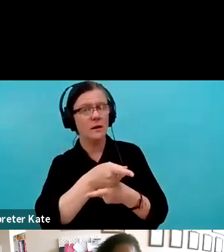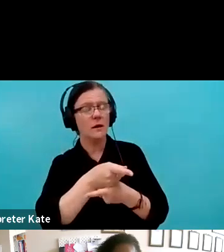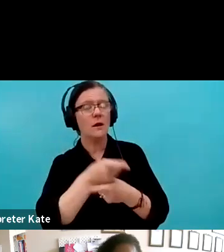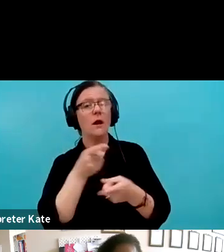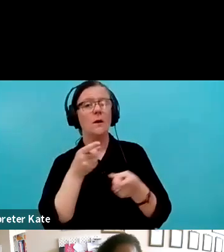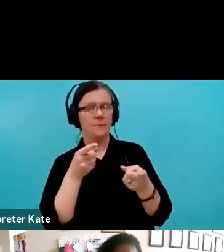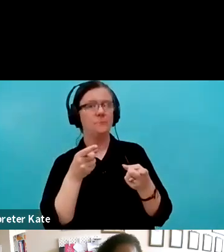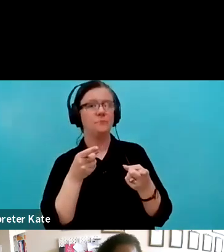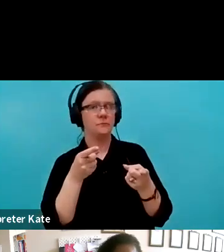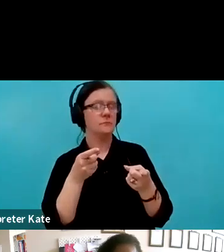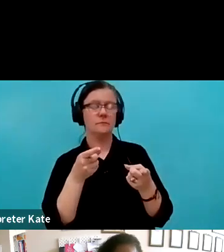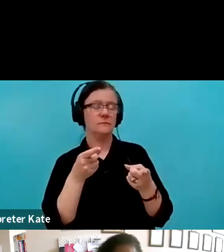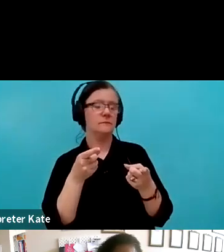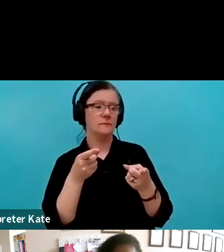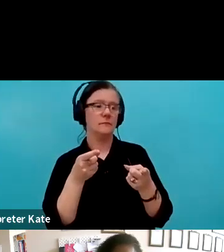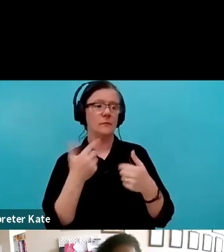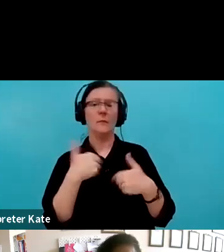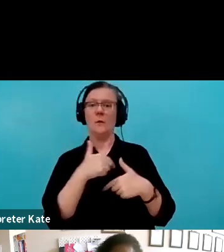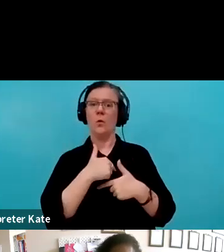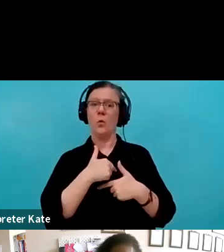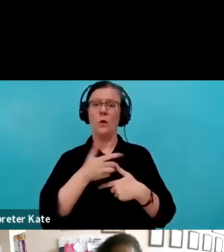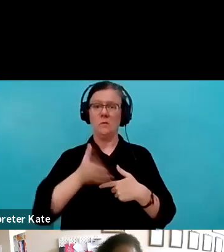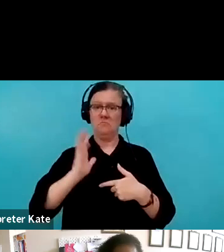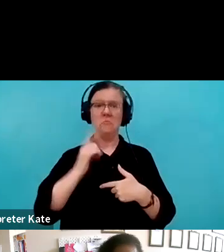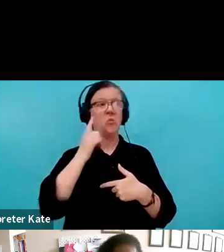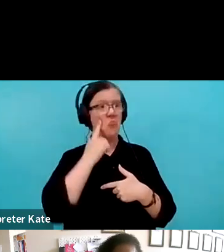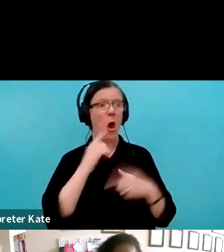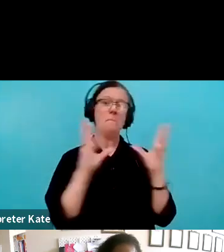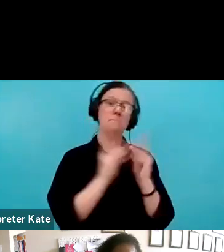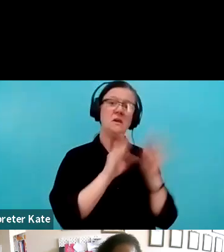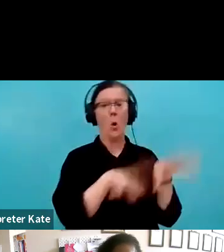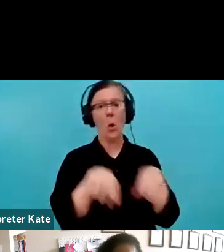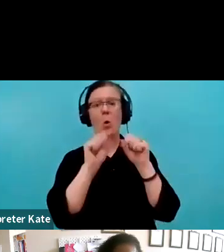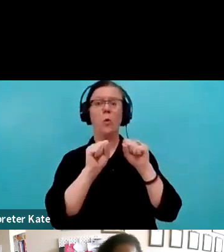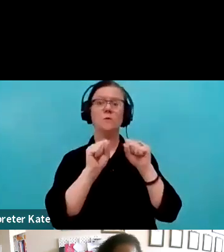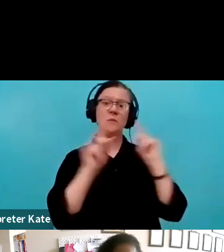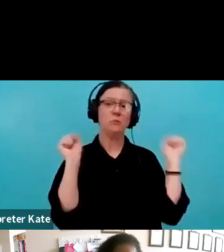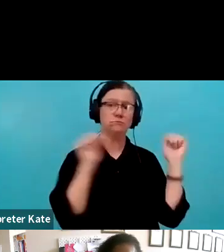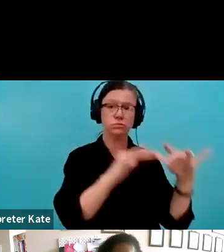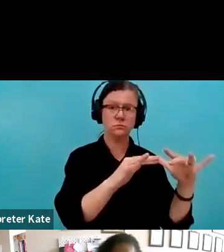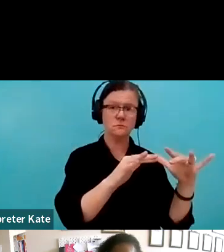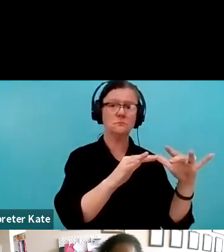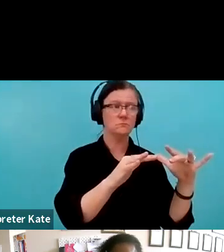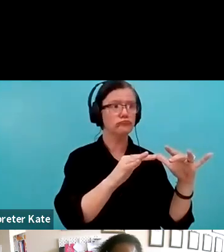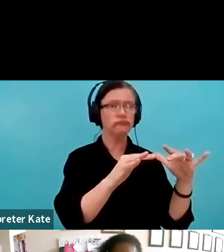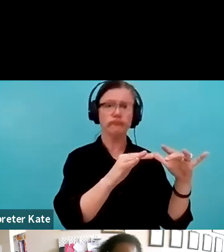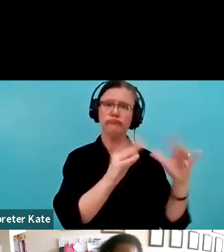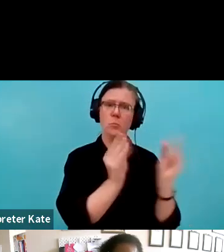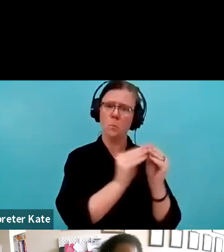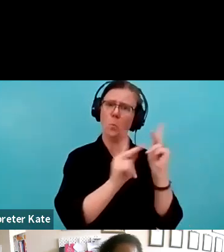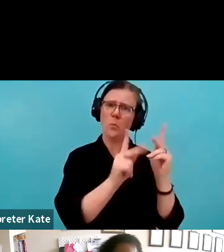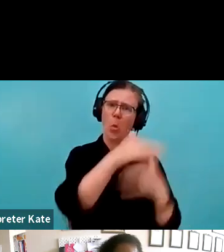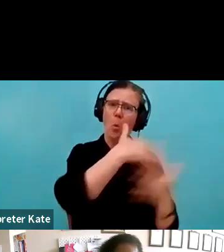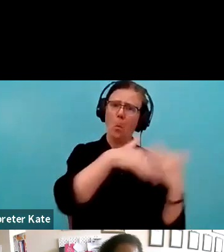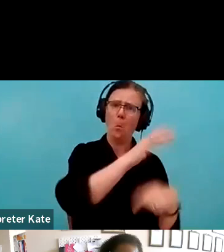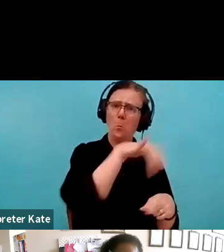we originally had some ideas for some in-person things, and like you said, that would have engaged some people, and that would have